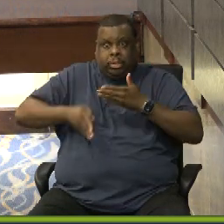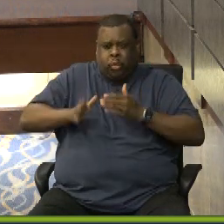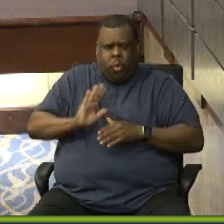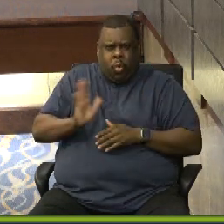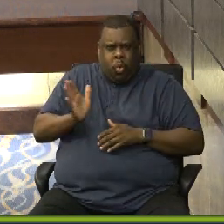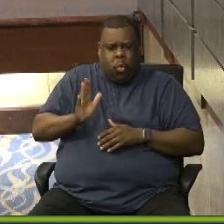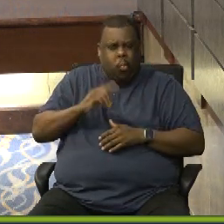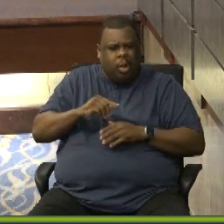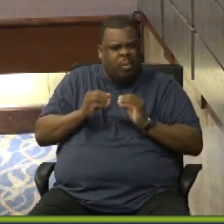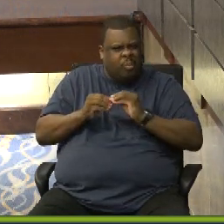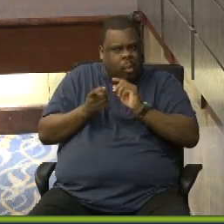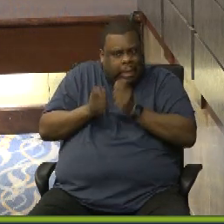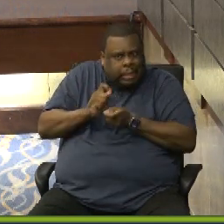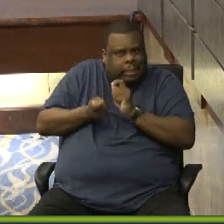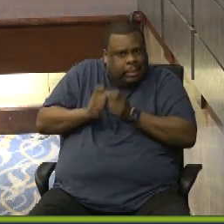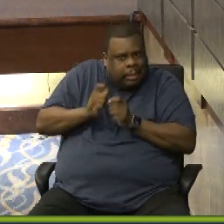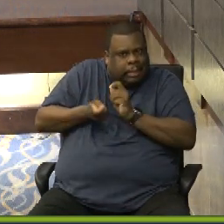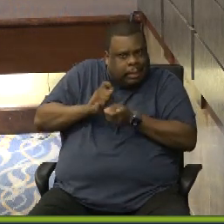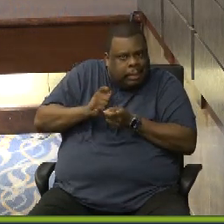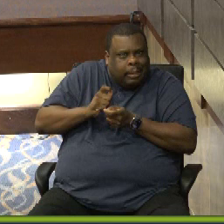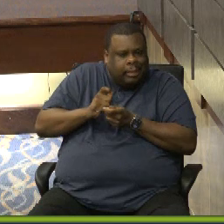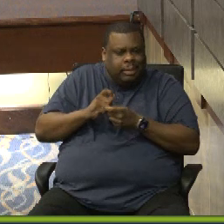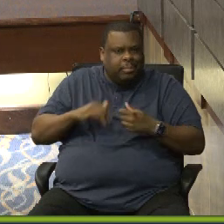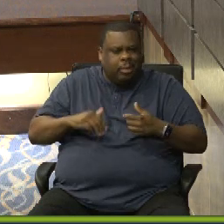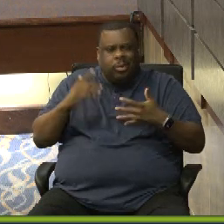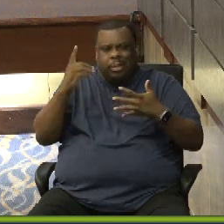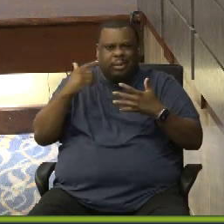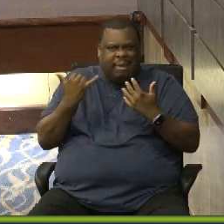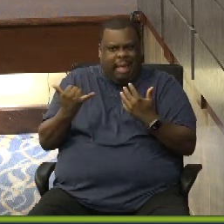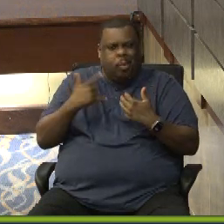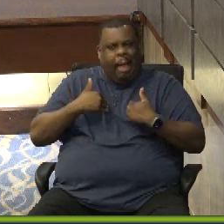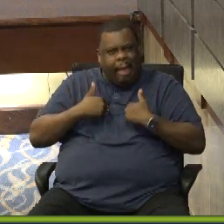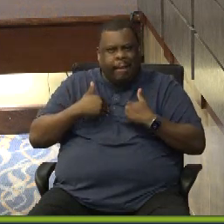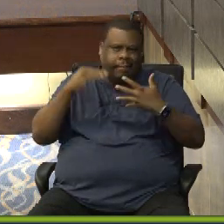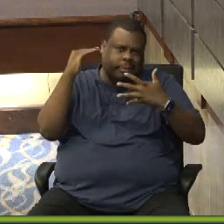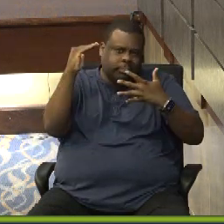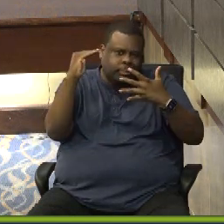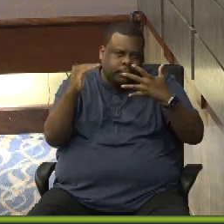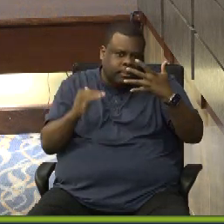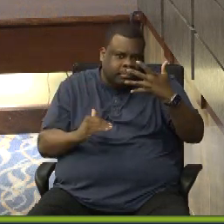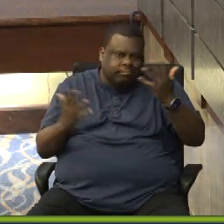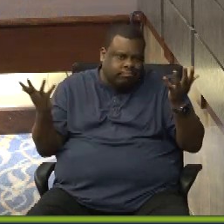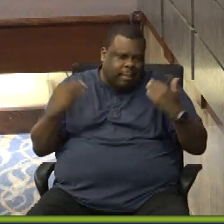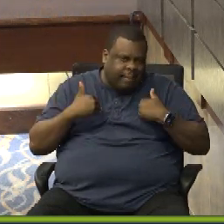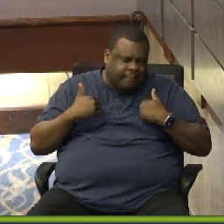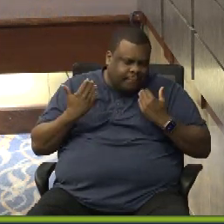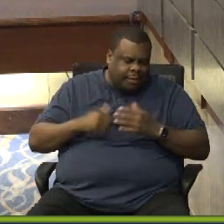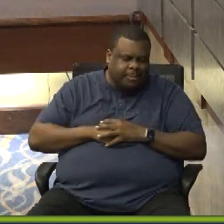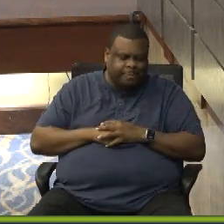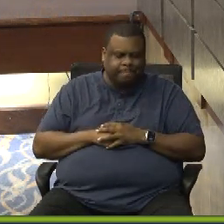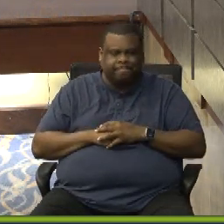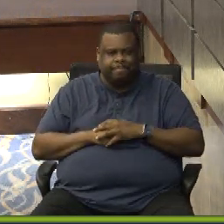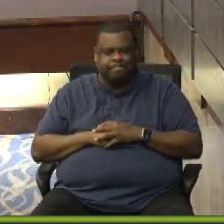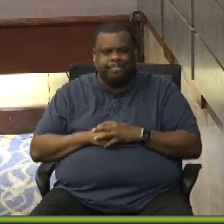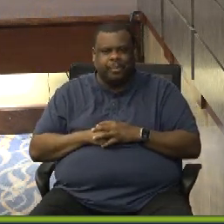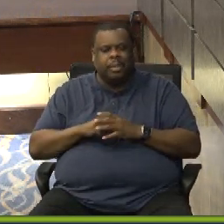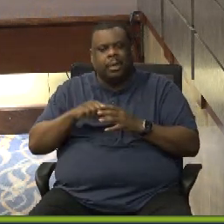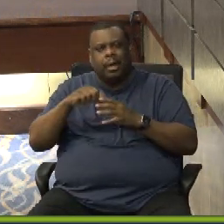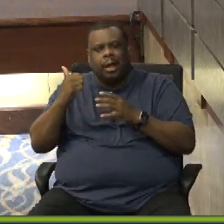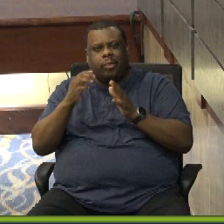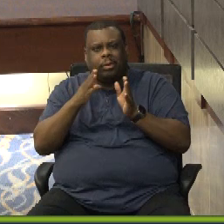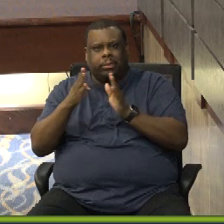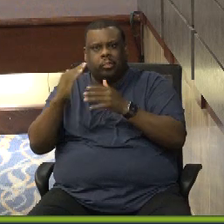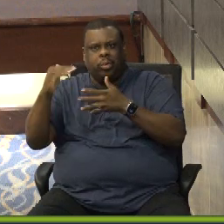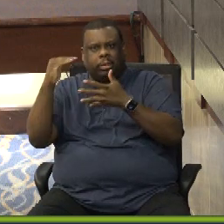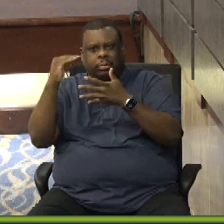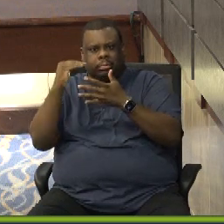foundation. So off the back of that, we've created a robust set of voice guidelines and measurement criteria that will